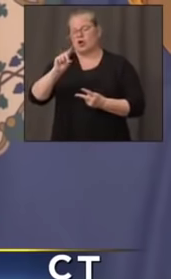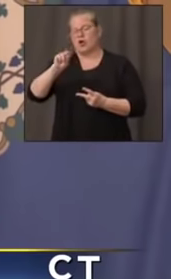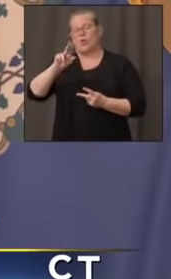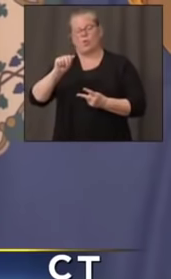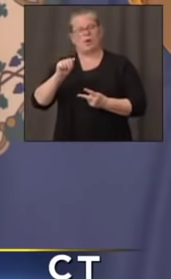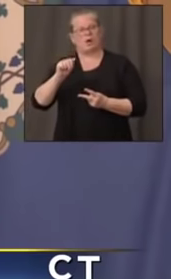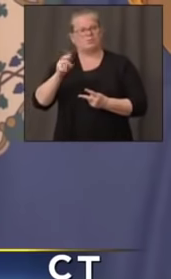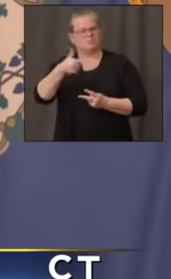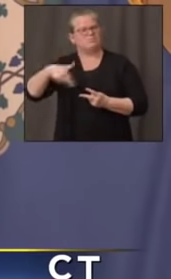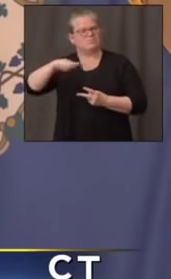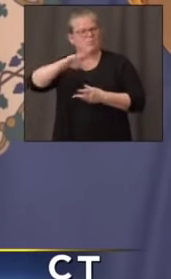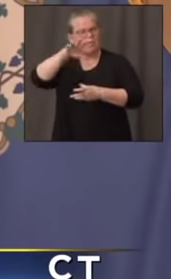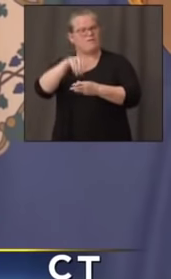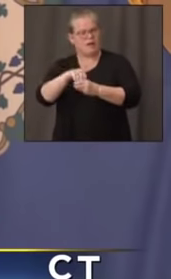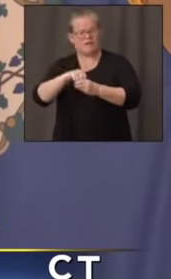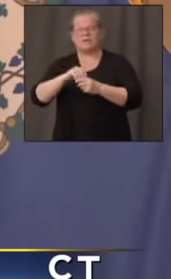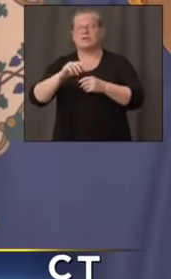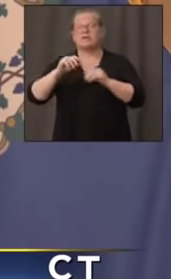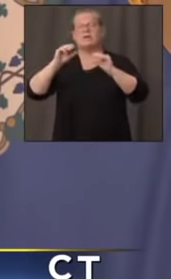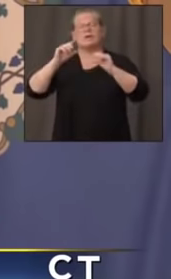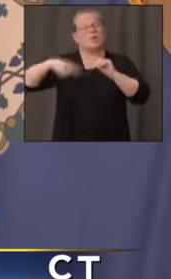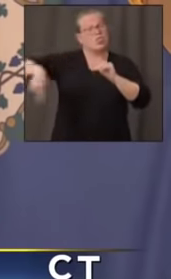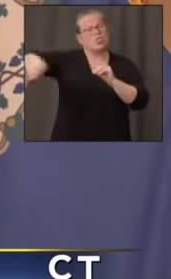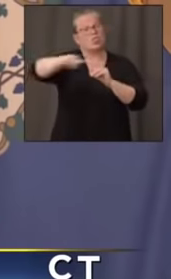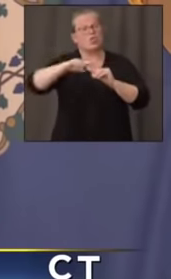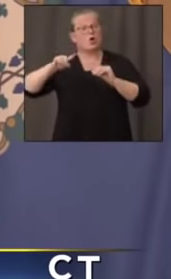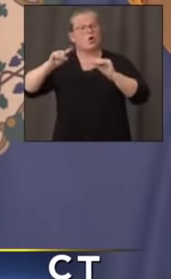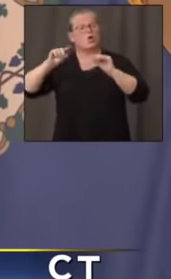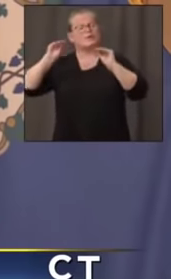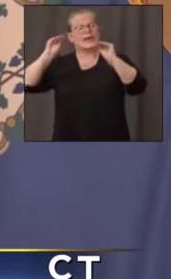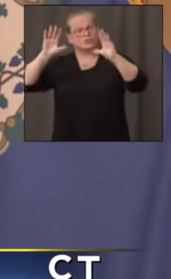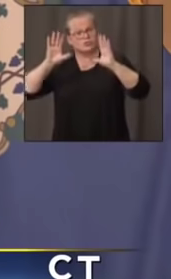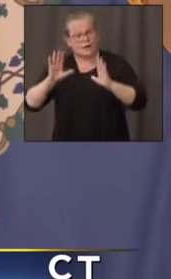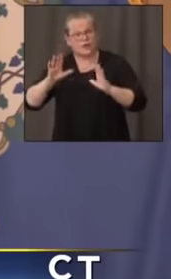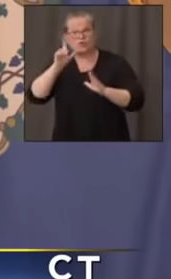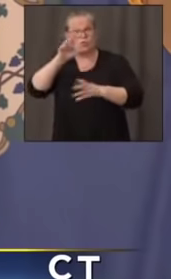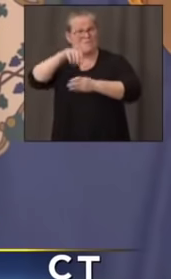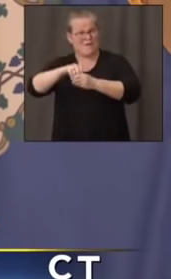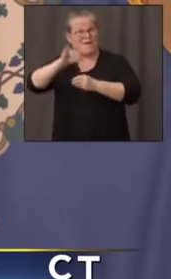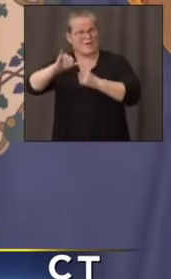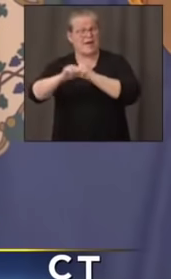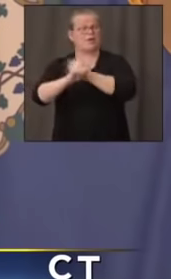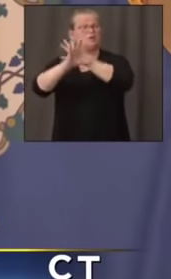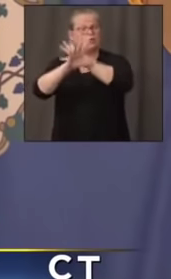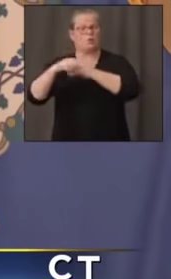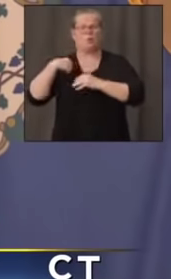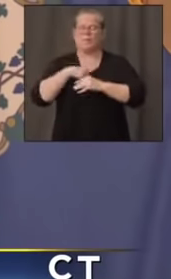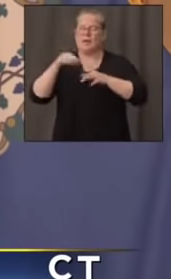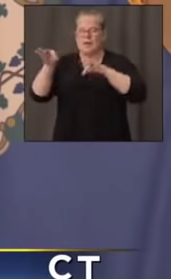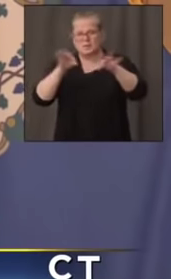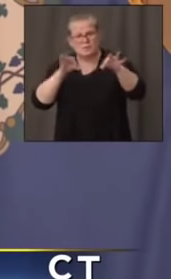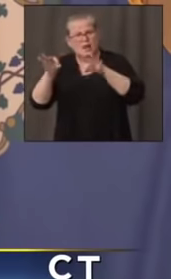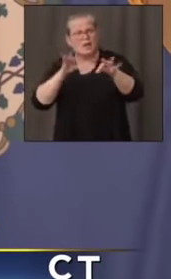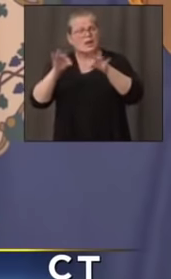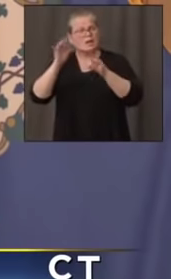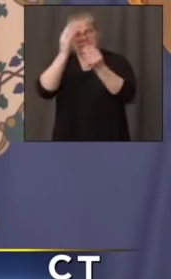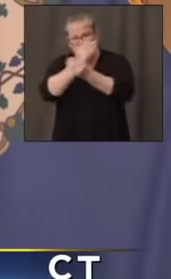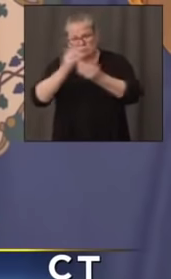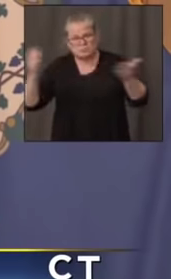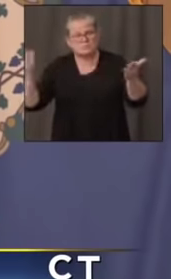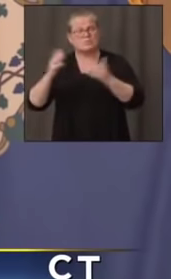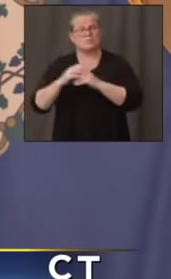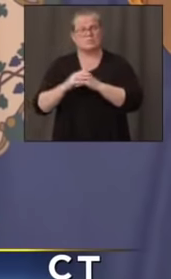educators all across the state was several basic messages. One, everything the state has done since the